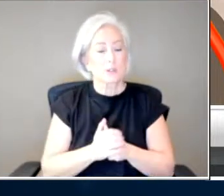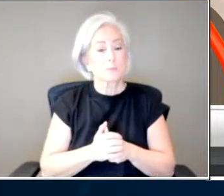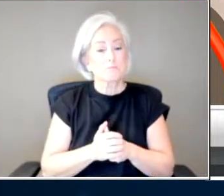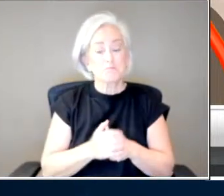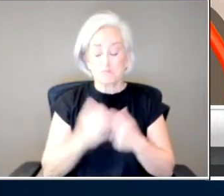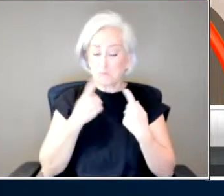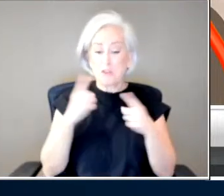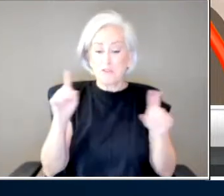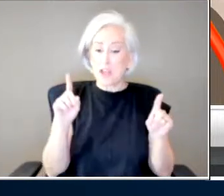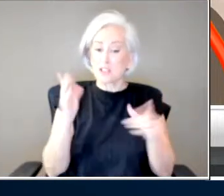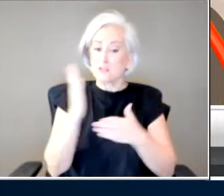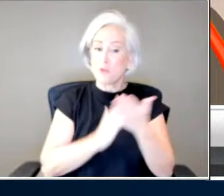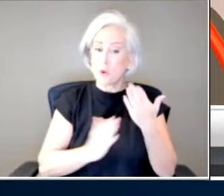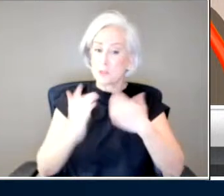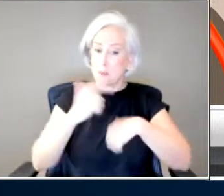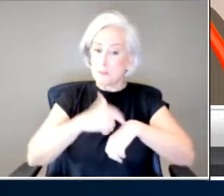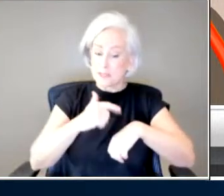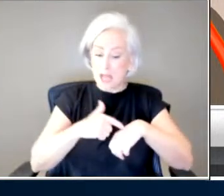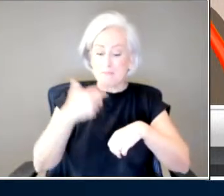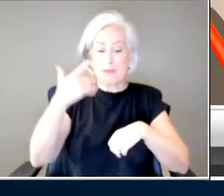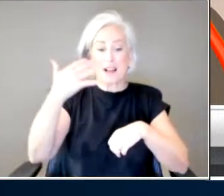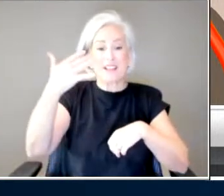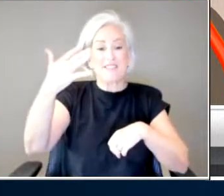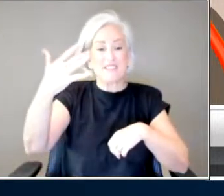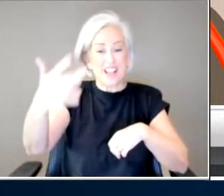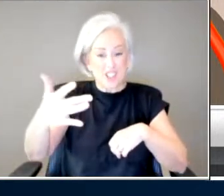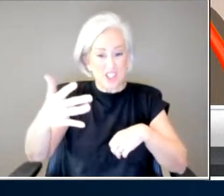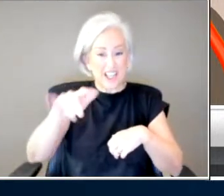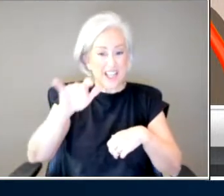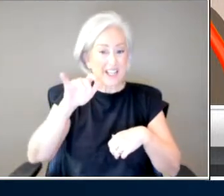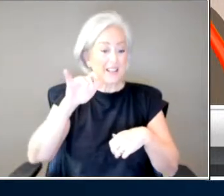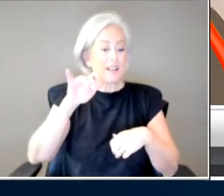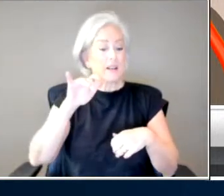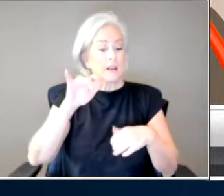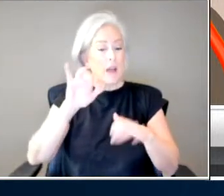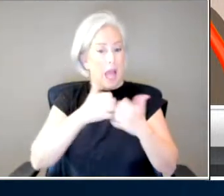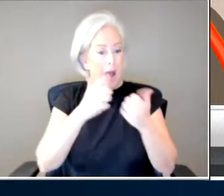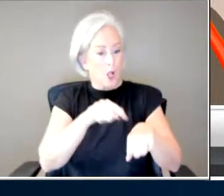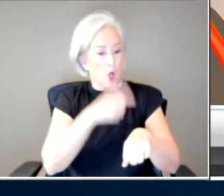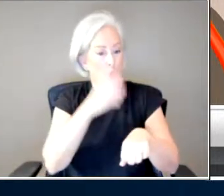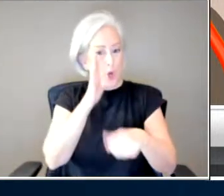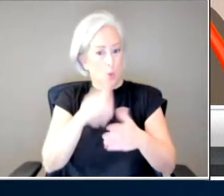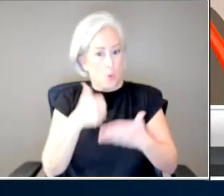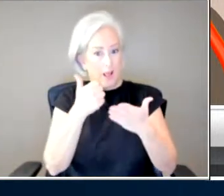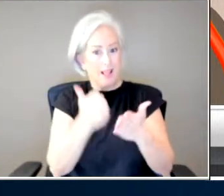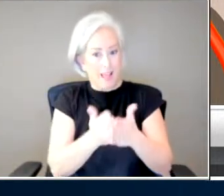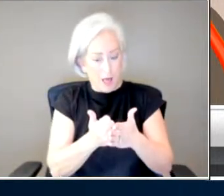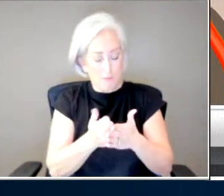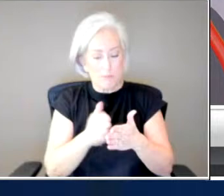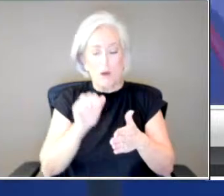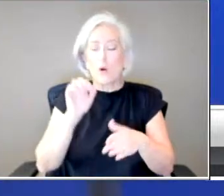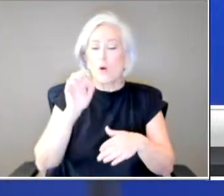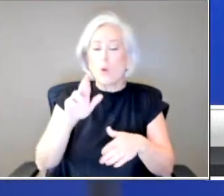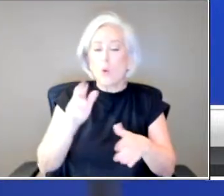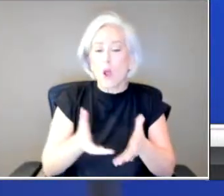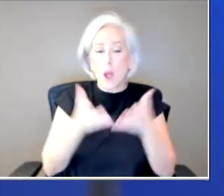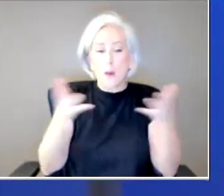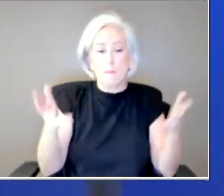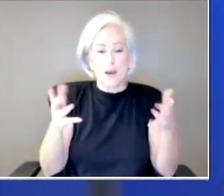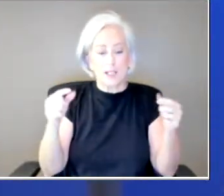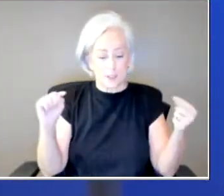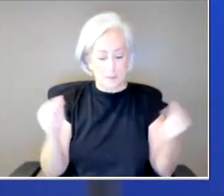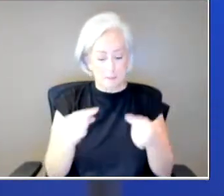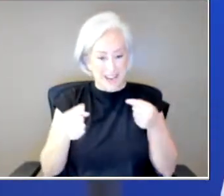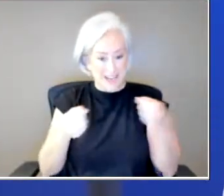long time, but eventually over time their either duration of how long they help or how much they control the pain decreases over time. And